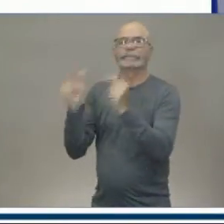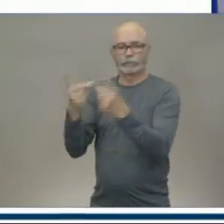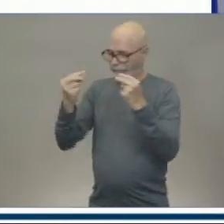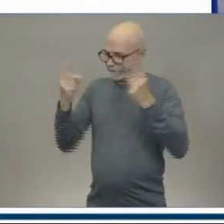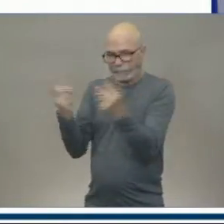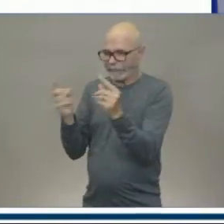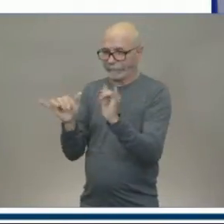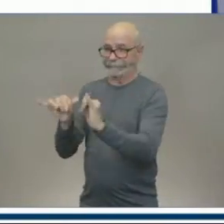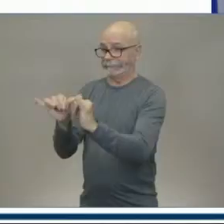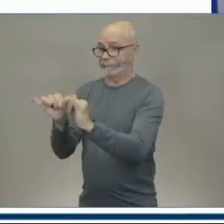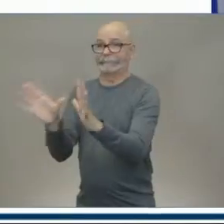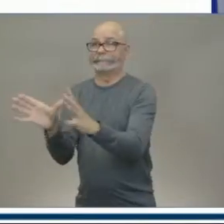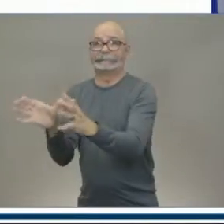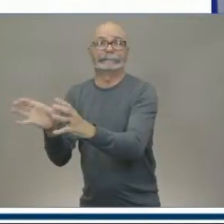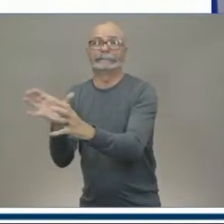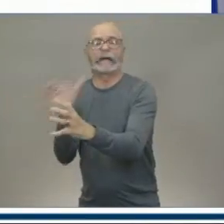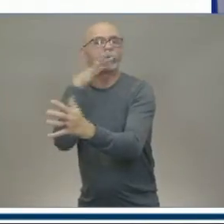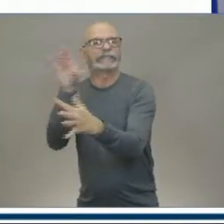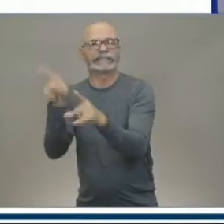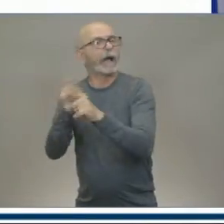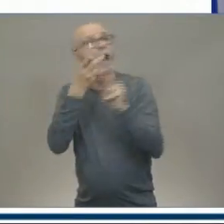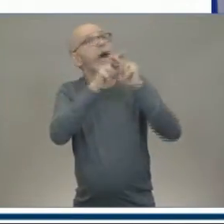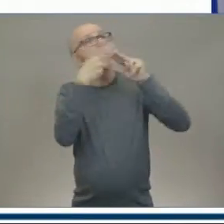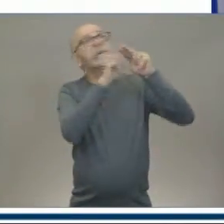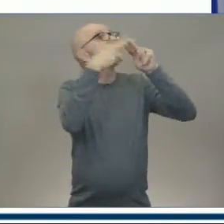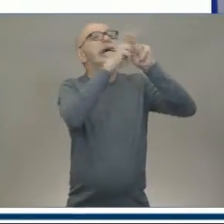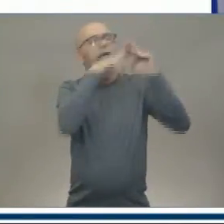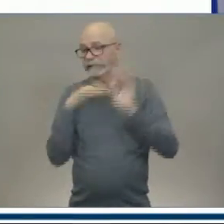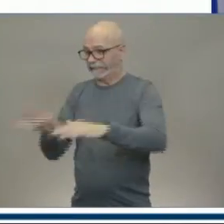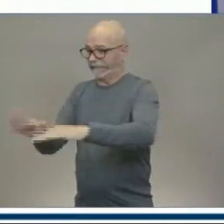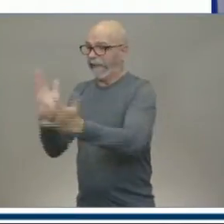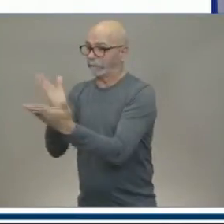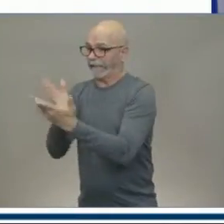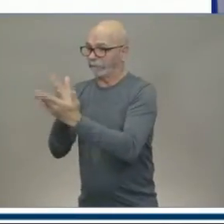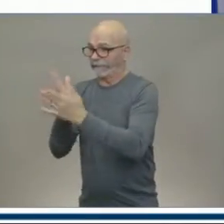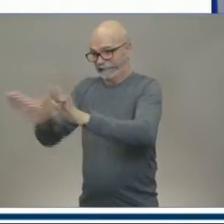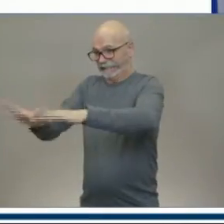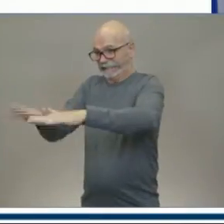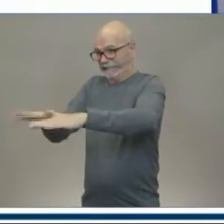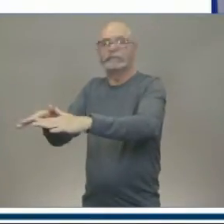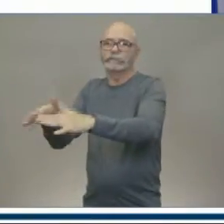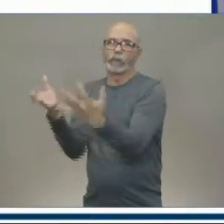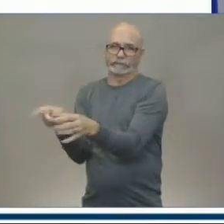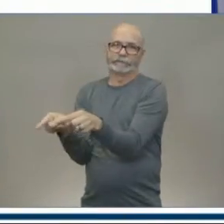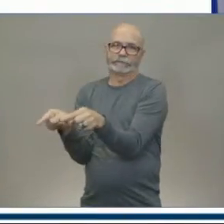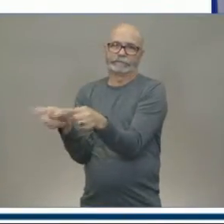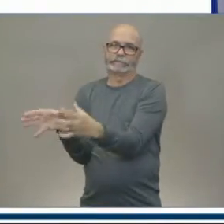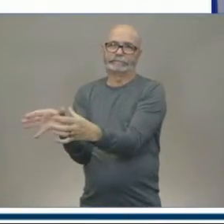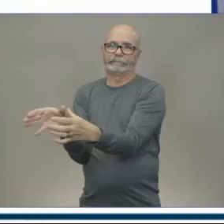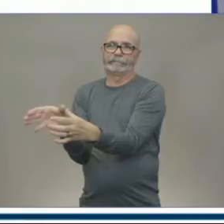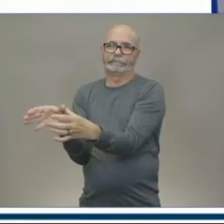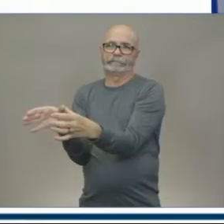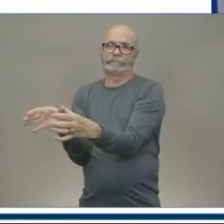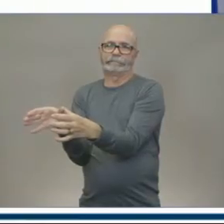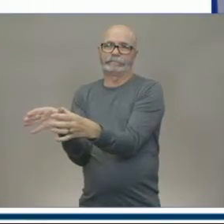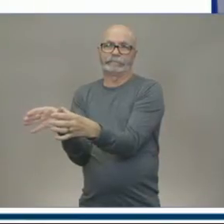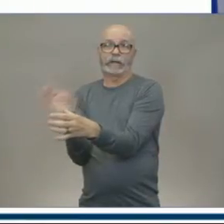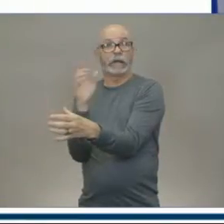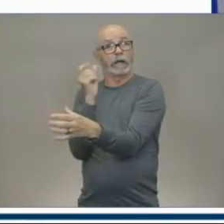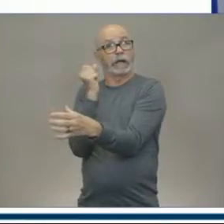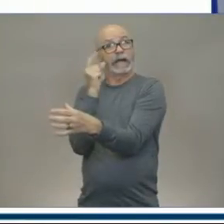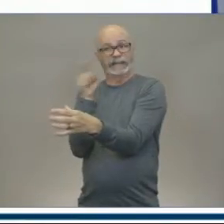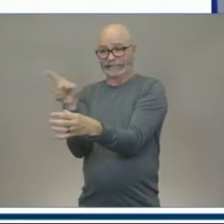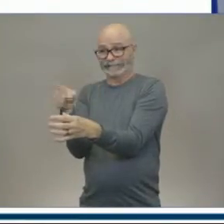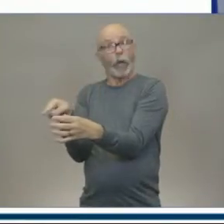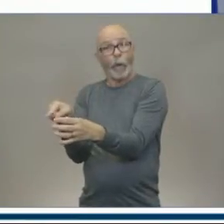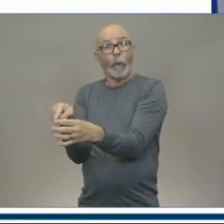a position that we're seeing some of our sister provinces in across Canada. But I can tell you, us acting quickly and putting in